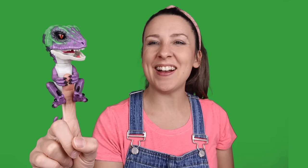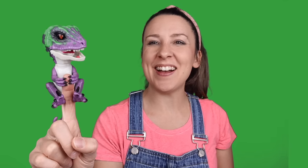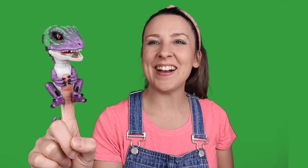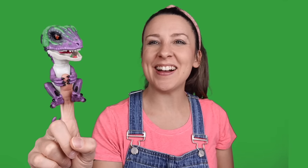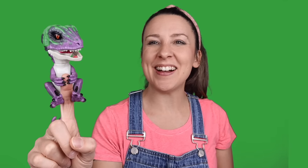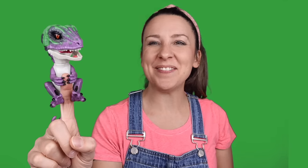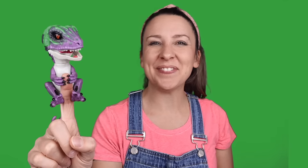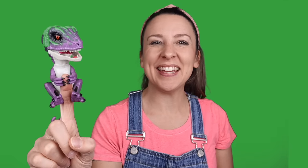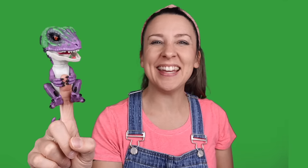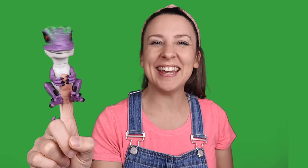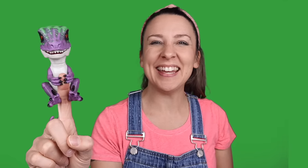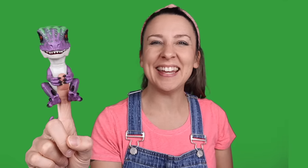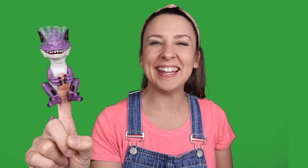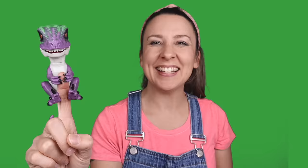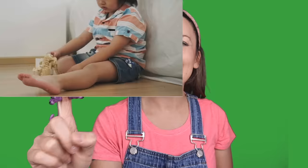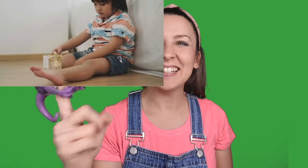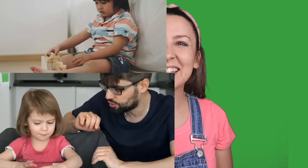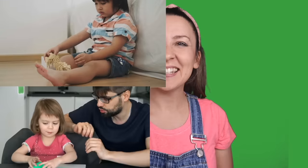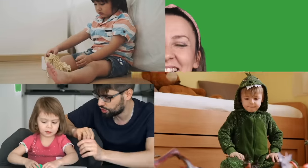good job.